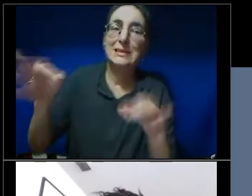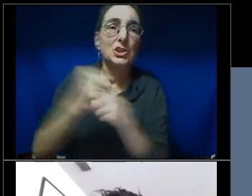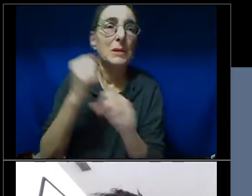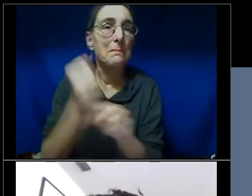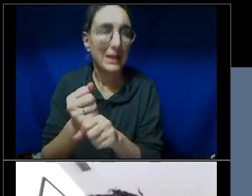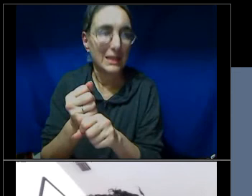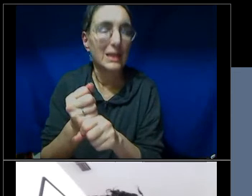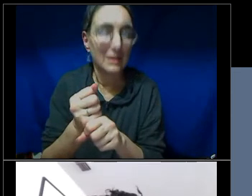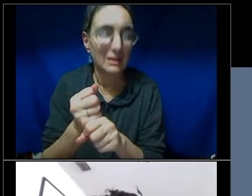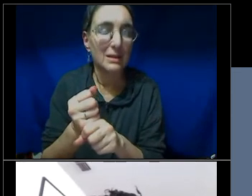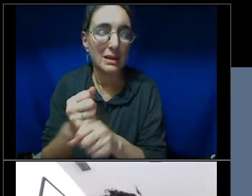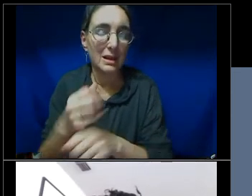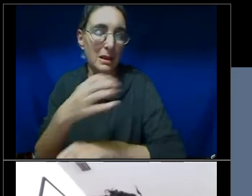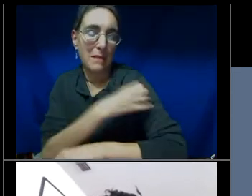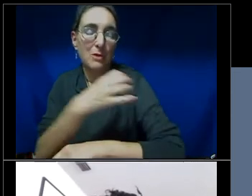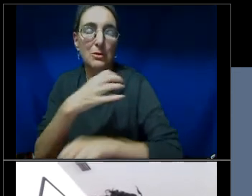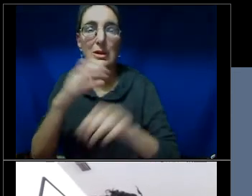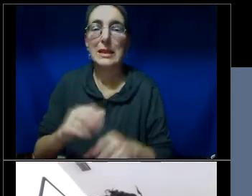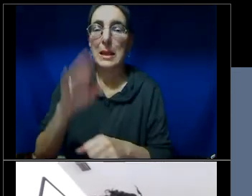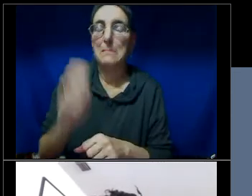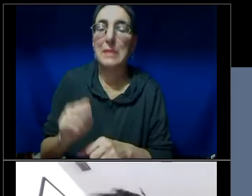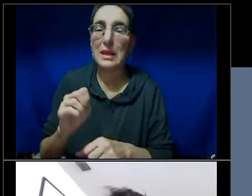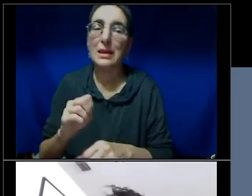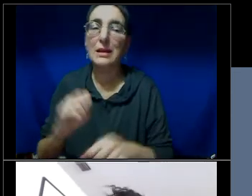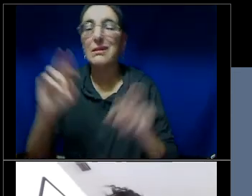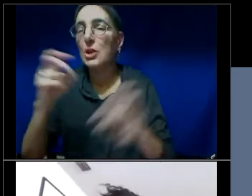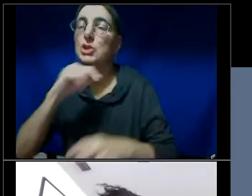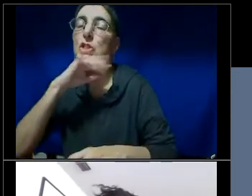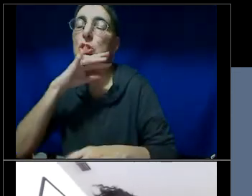but really the way we see it is another way to say